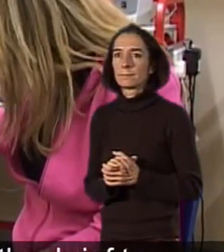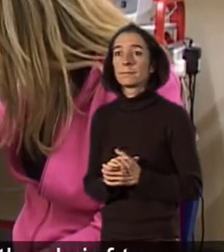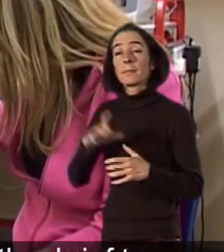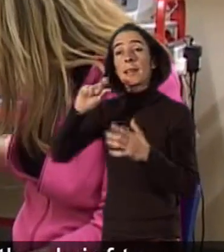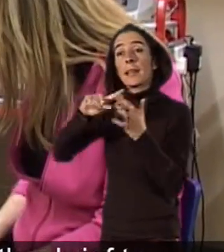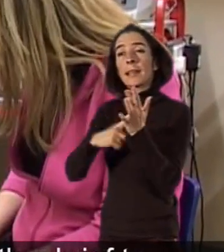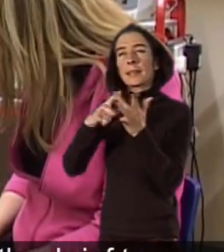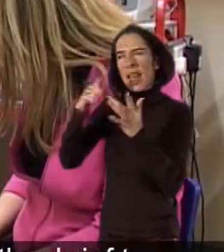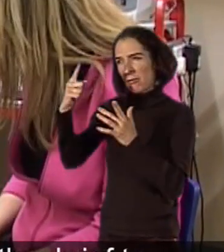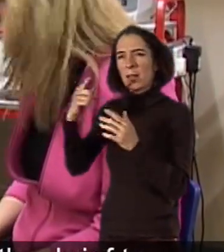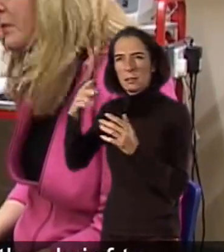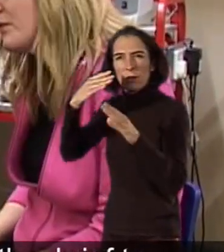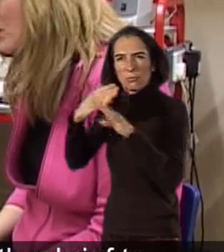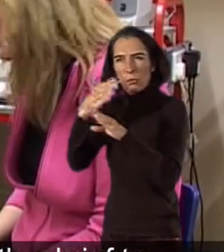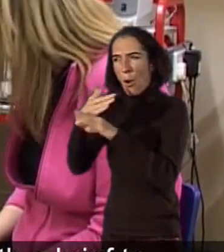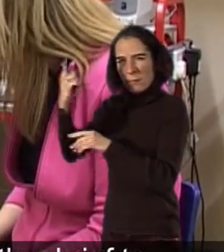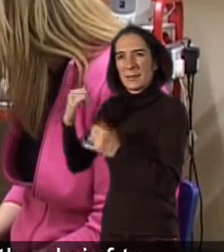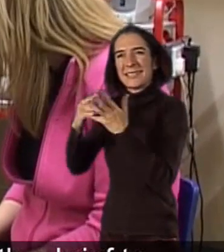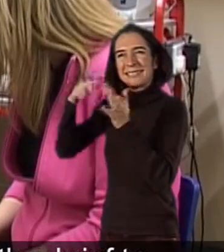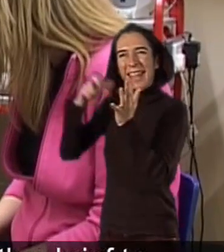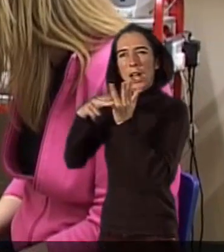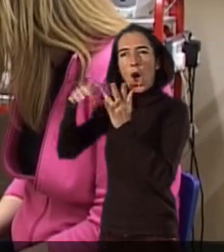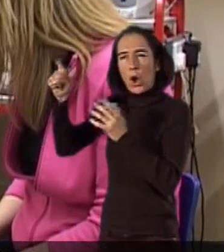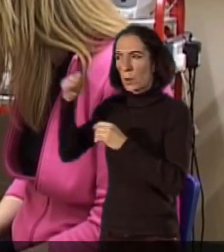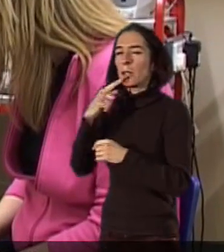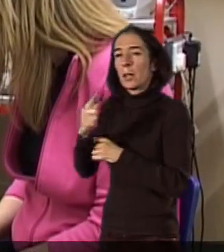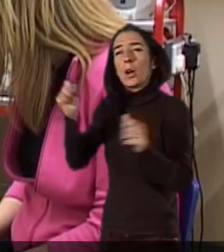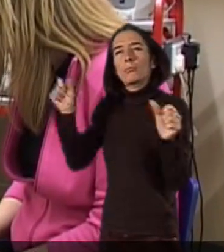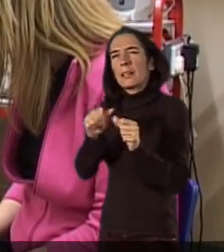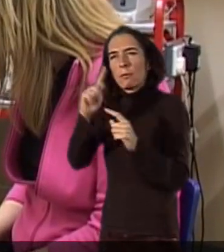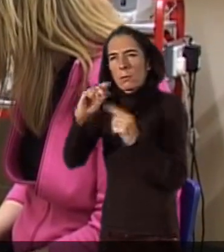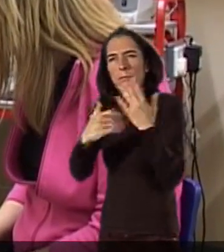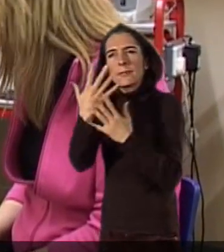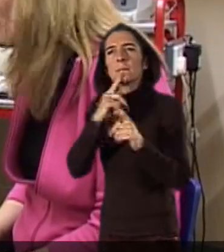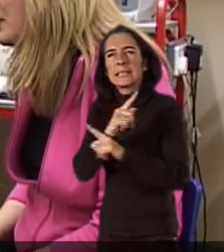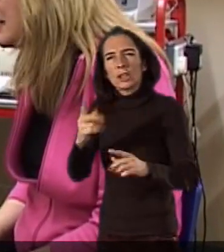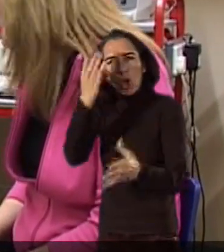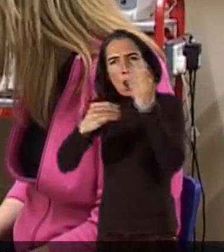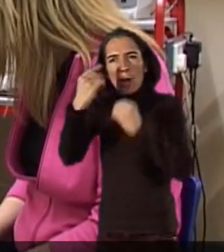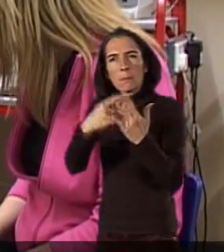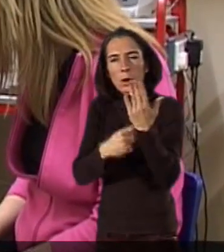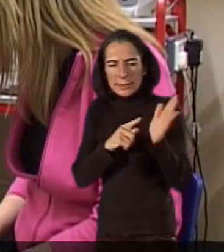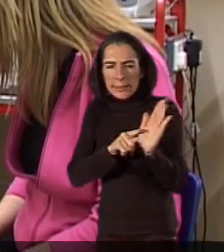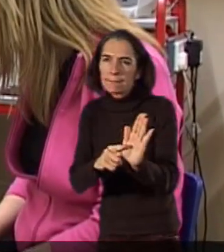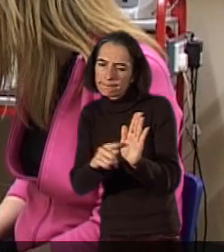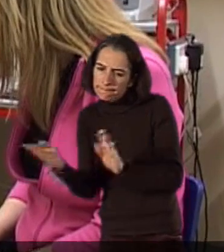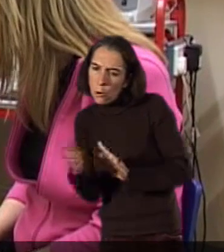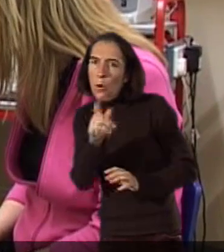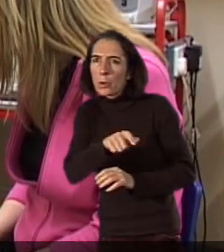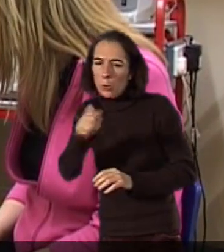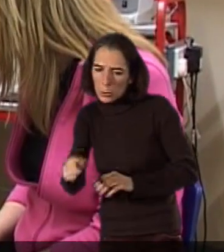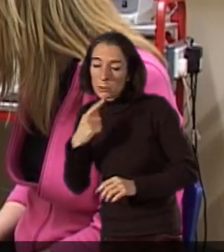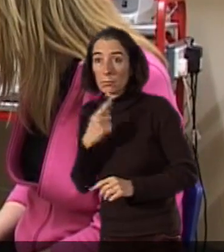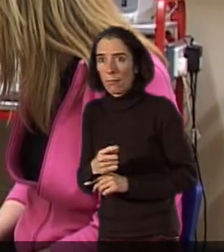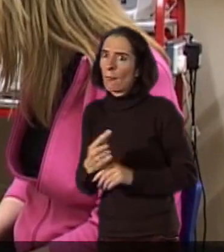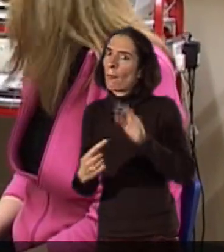Kerry was appointed as SENCO with a brief to develop a teaching and learning policy for all pupils. Central to this has been the development of